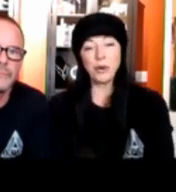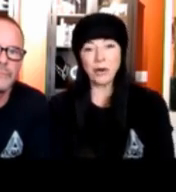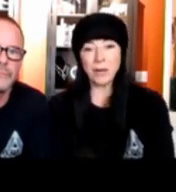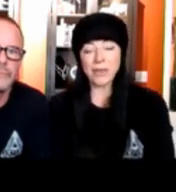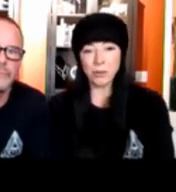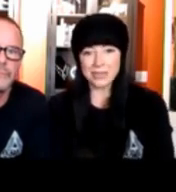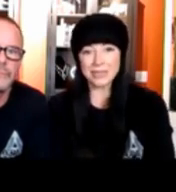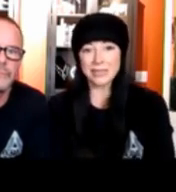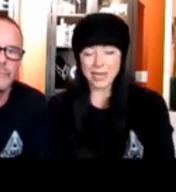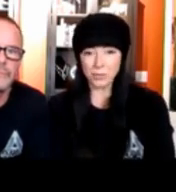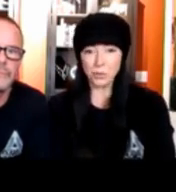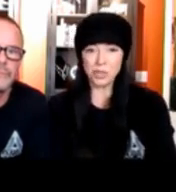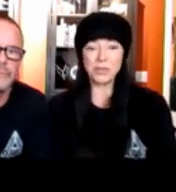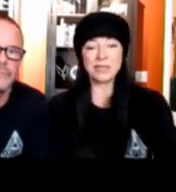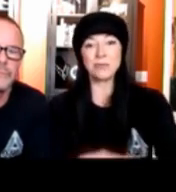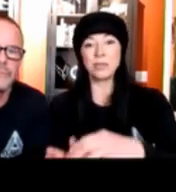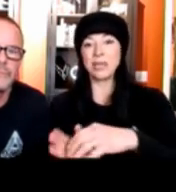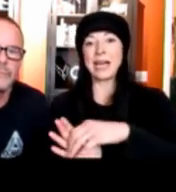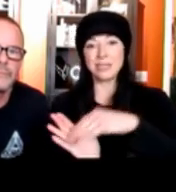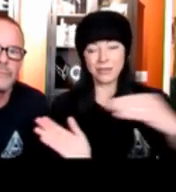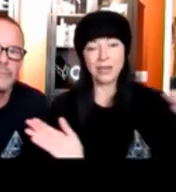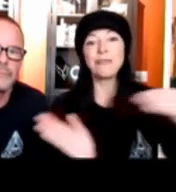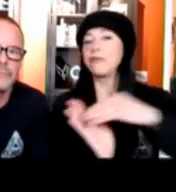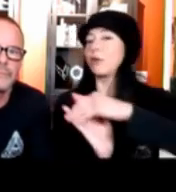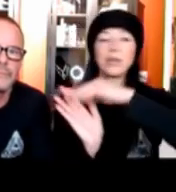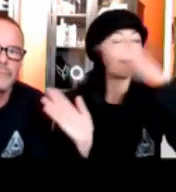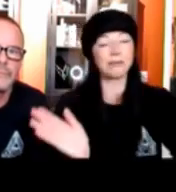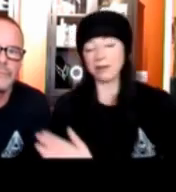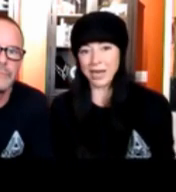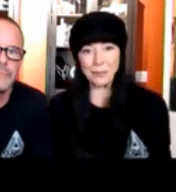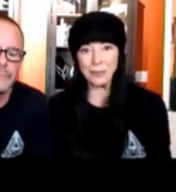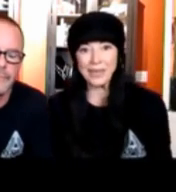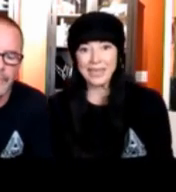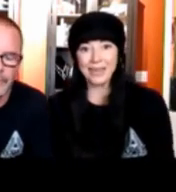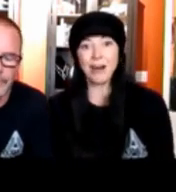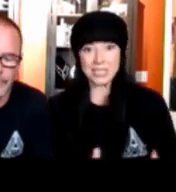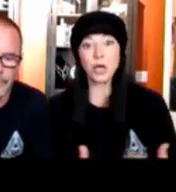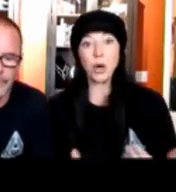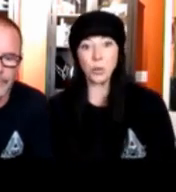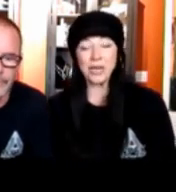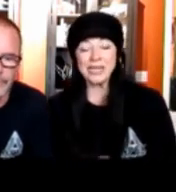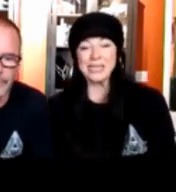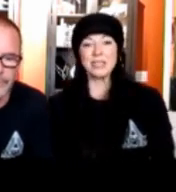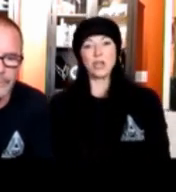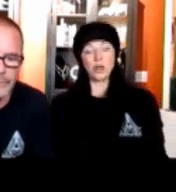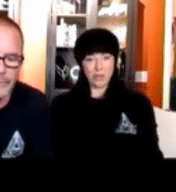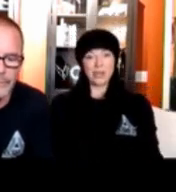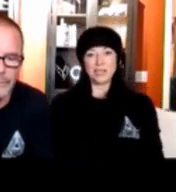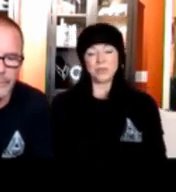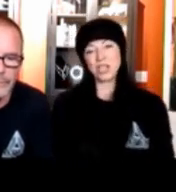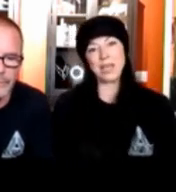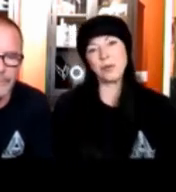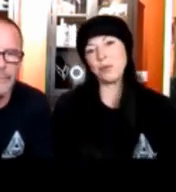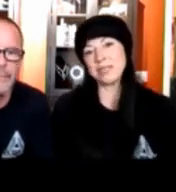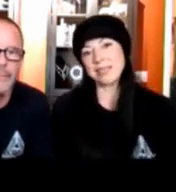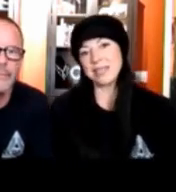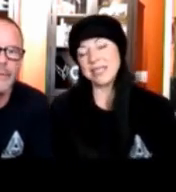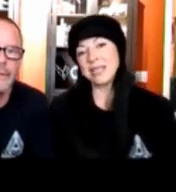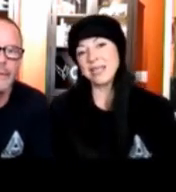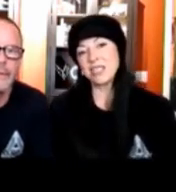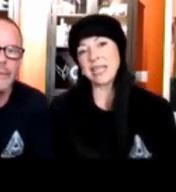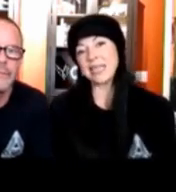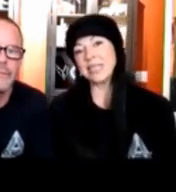a program that was sustainable, which means it would last for a long, long time on its own. So that's when she came up with